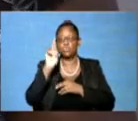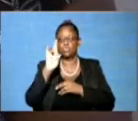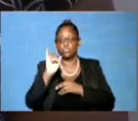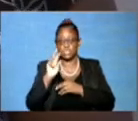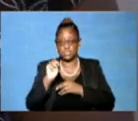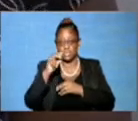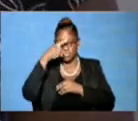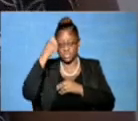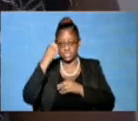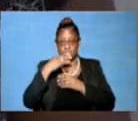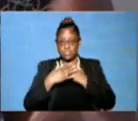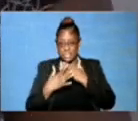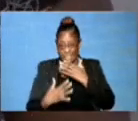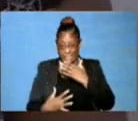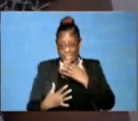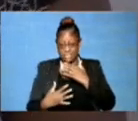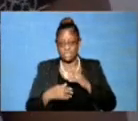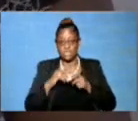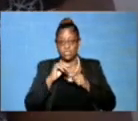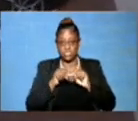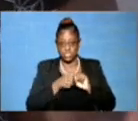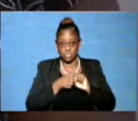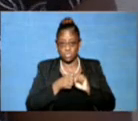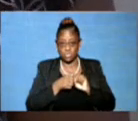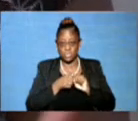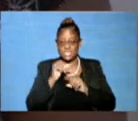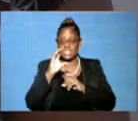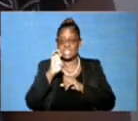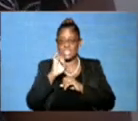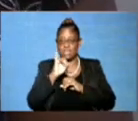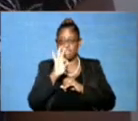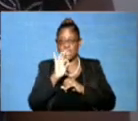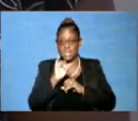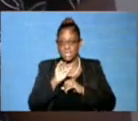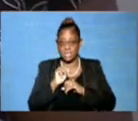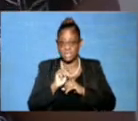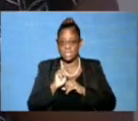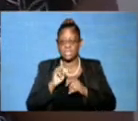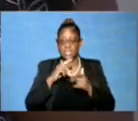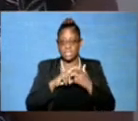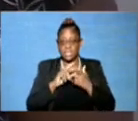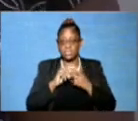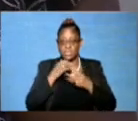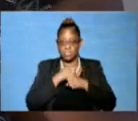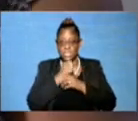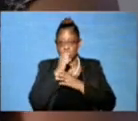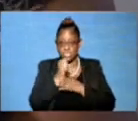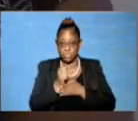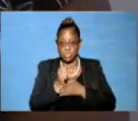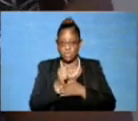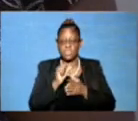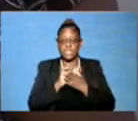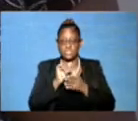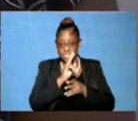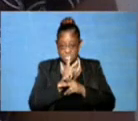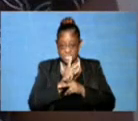for bleeding with dengue. So the acetaminophen, the Panadol, things like that would be good to make sure that you're taking